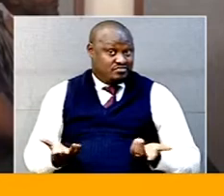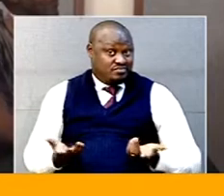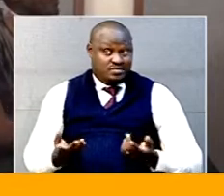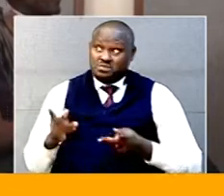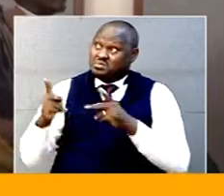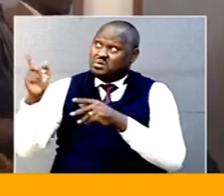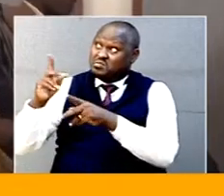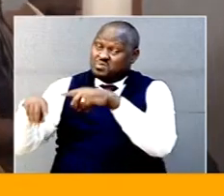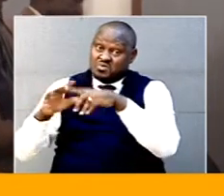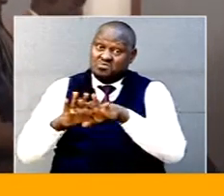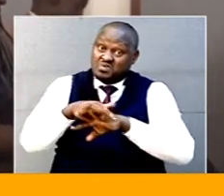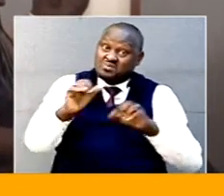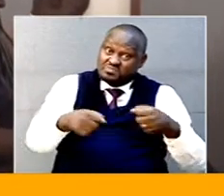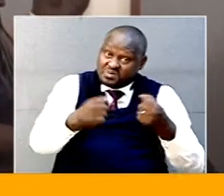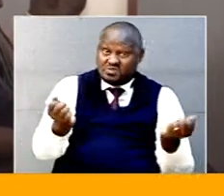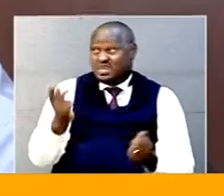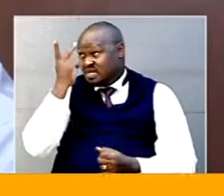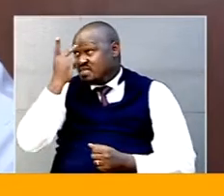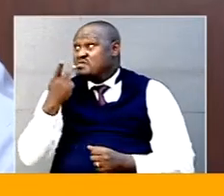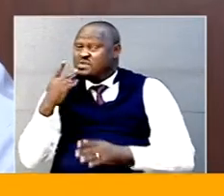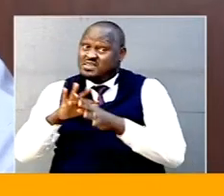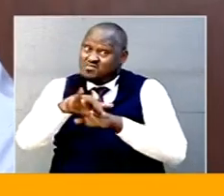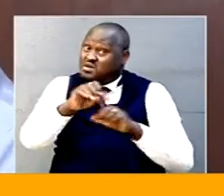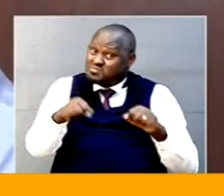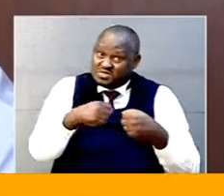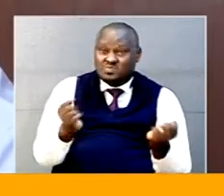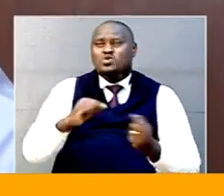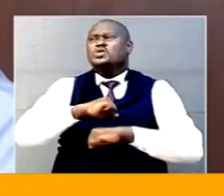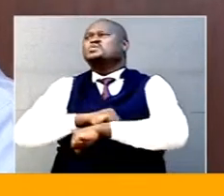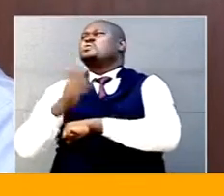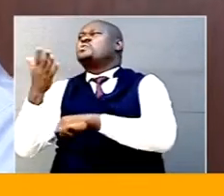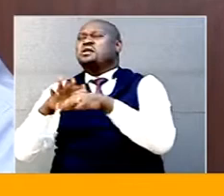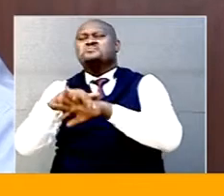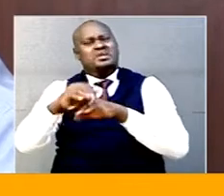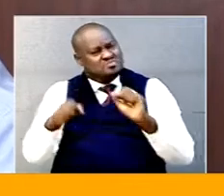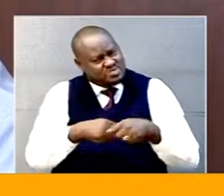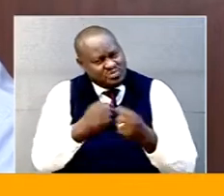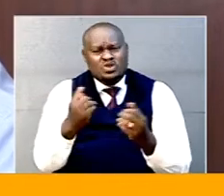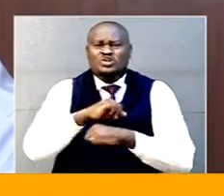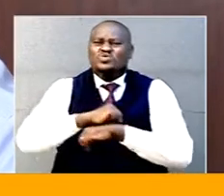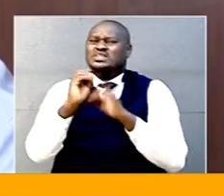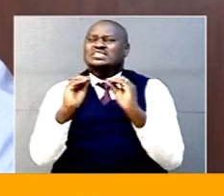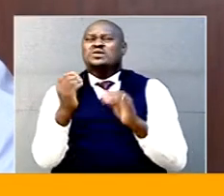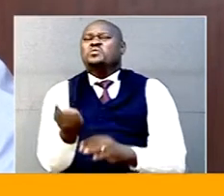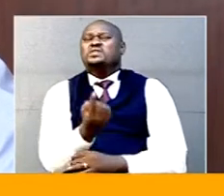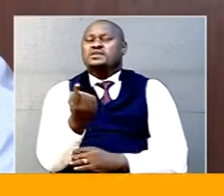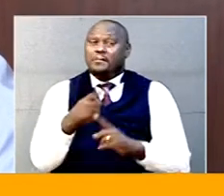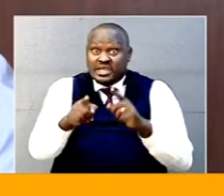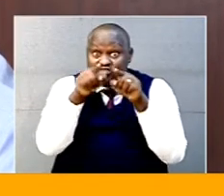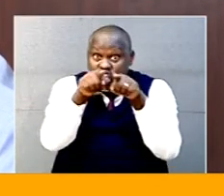politician, no parent. A parent can only help. No school. A school can only teach what it knows. It is